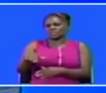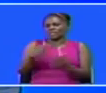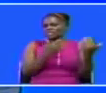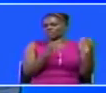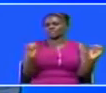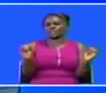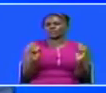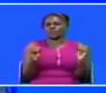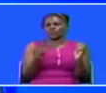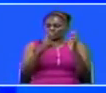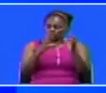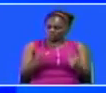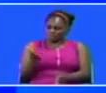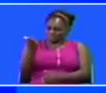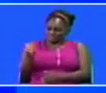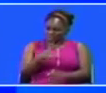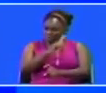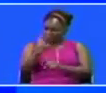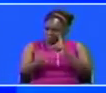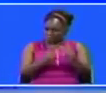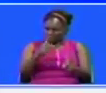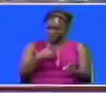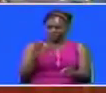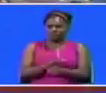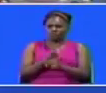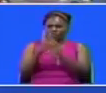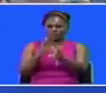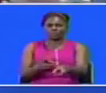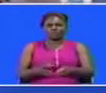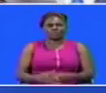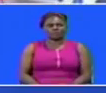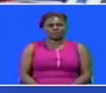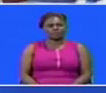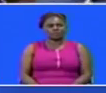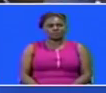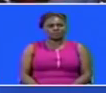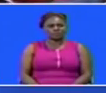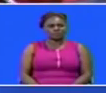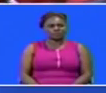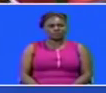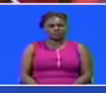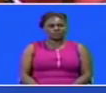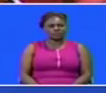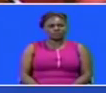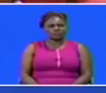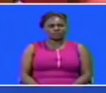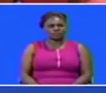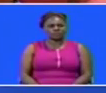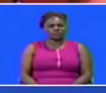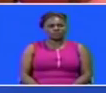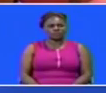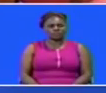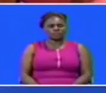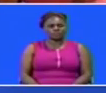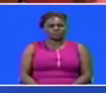News reporter Timothy Otieno now explains. The truth, the whole truth and nothing but the truth, so help me